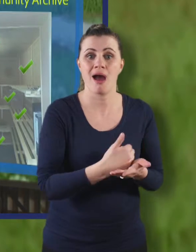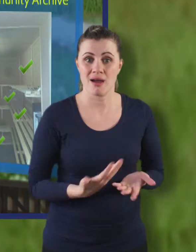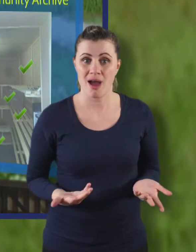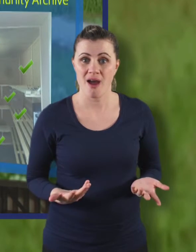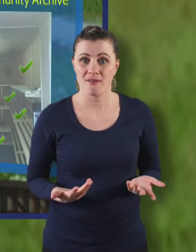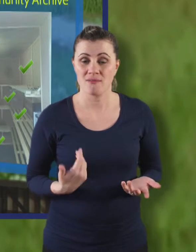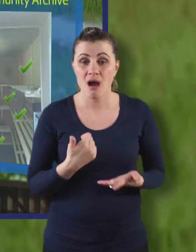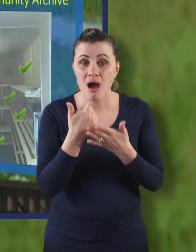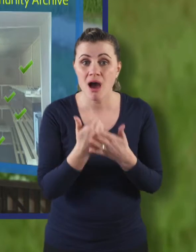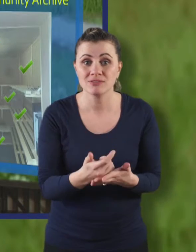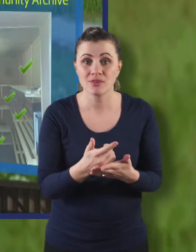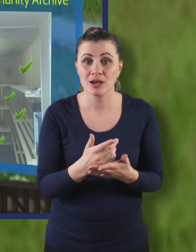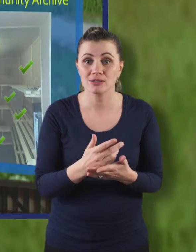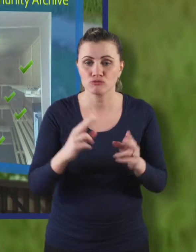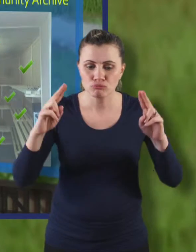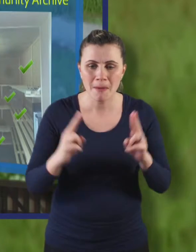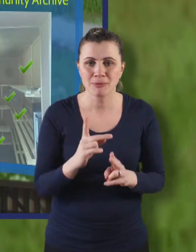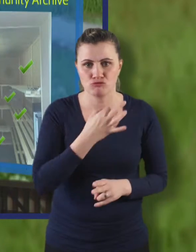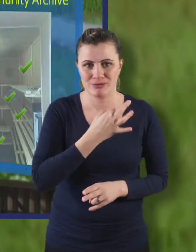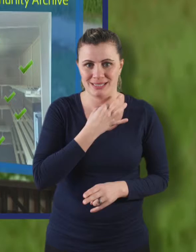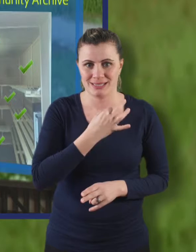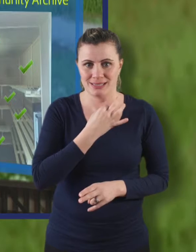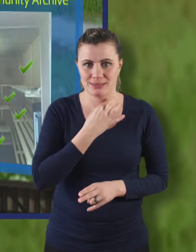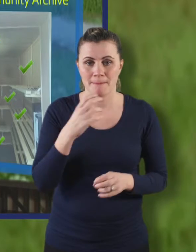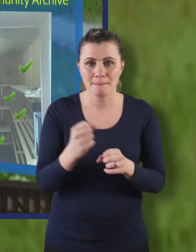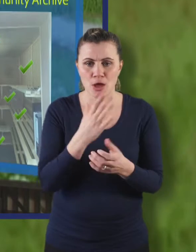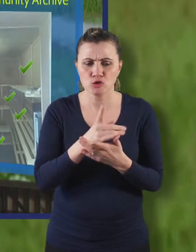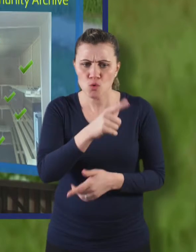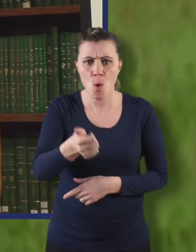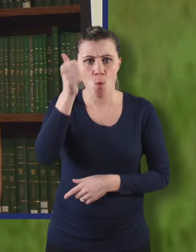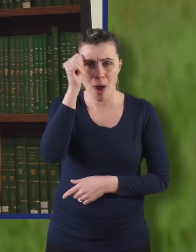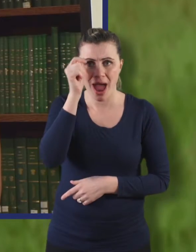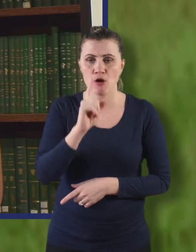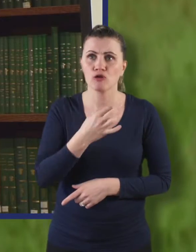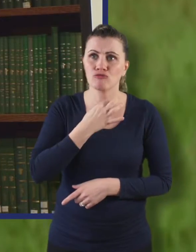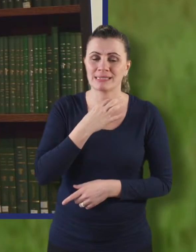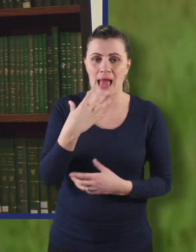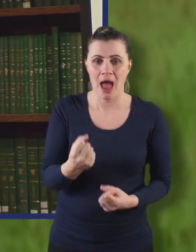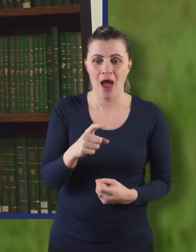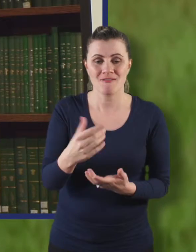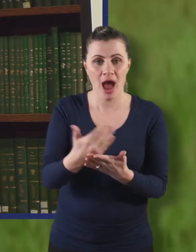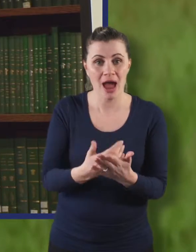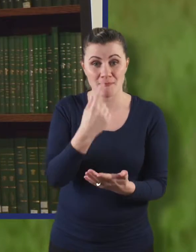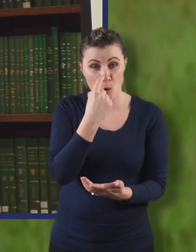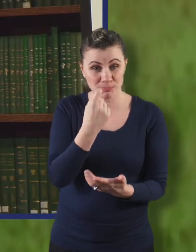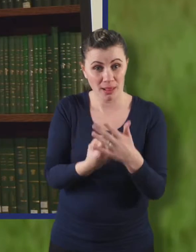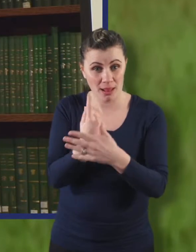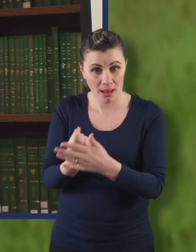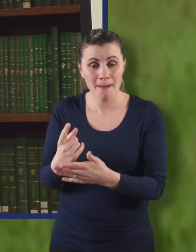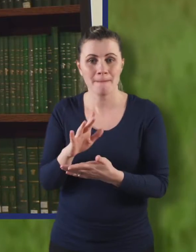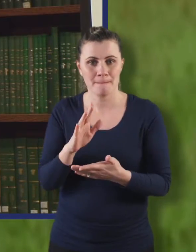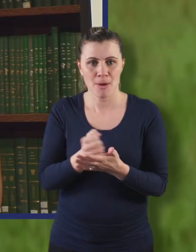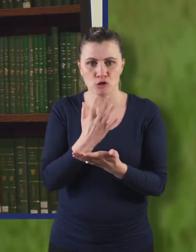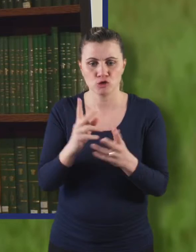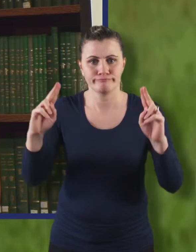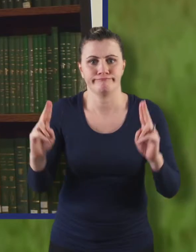what you can to minimise the risks, and be aware of what risks your archives face. Remember that creating your own archive is not the only